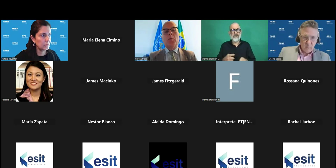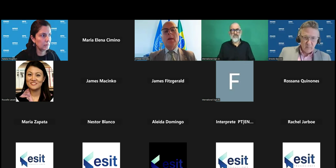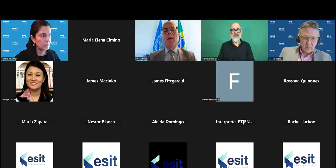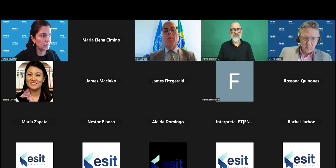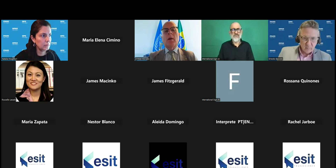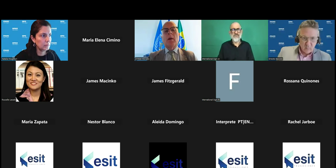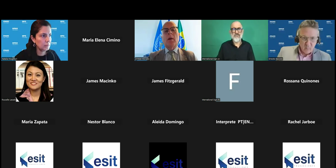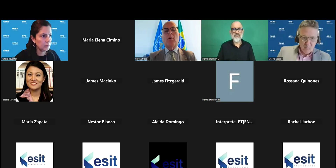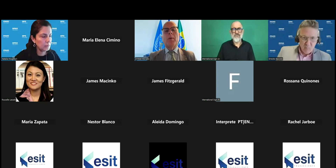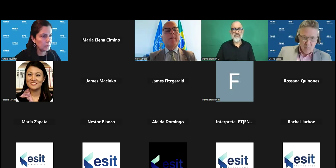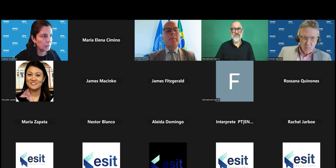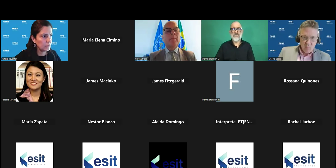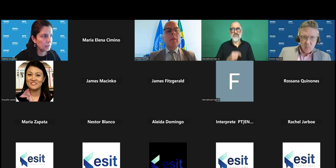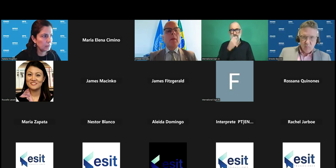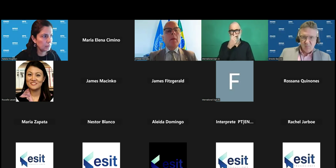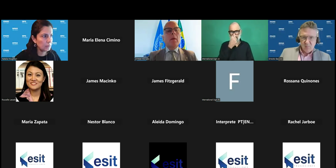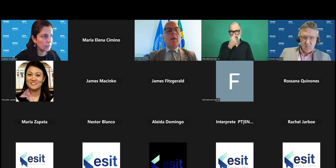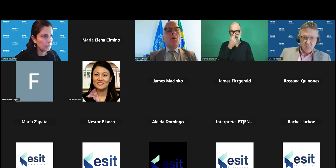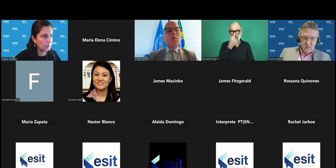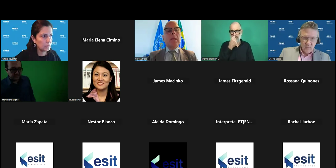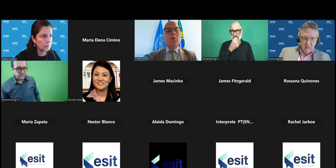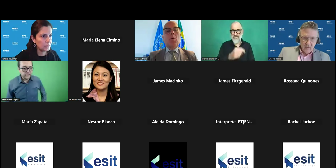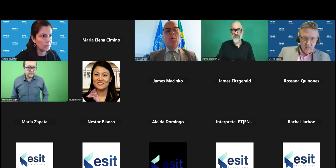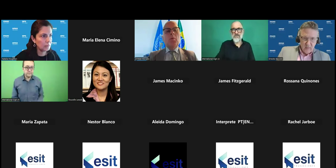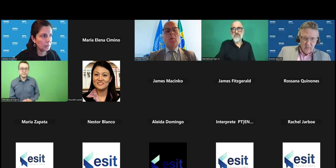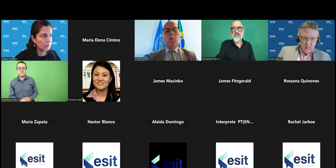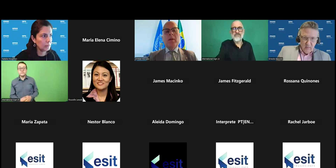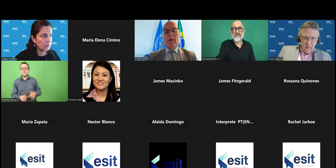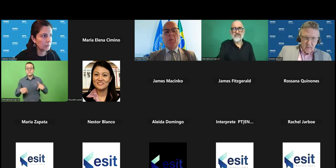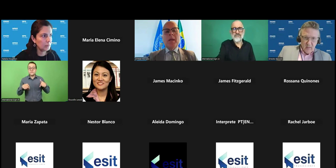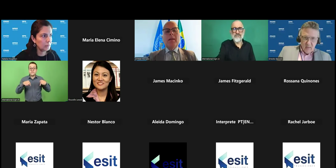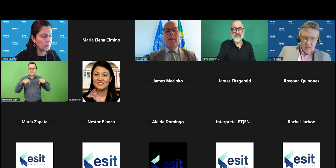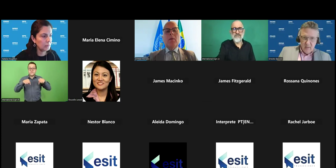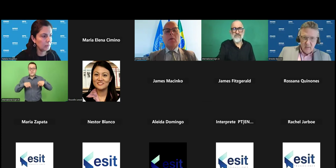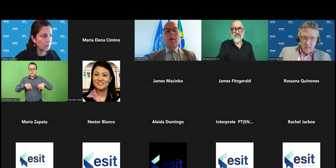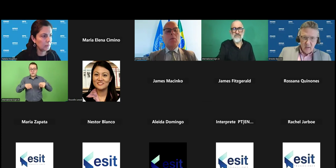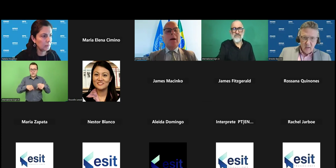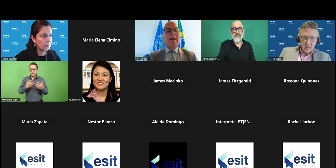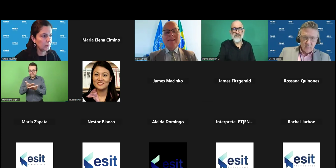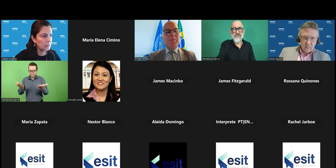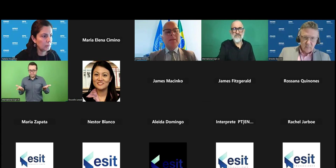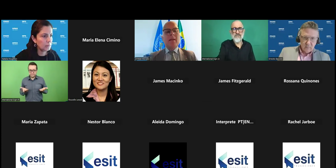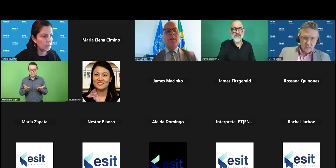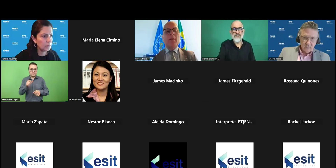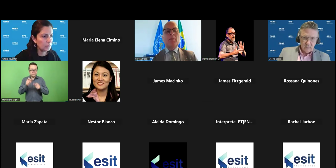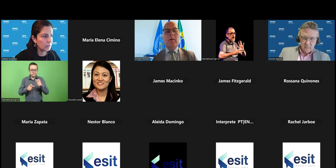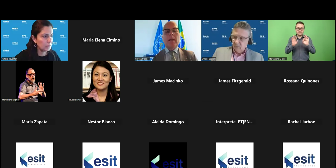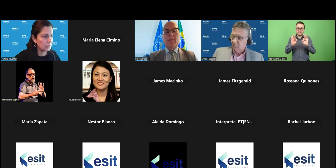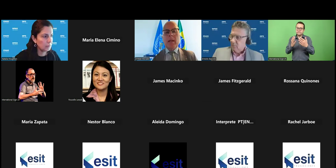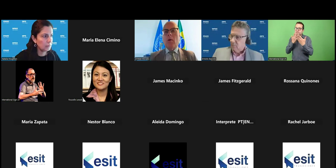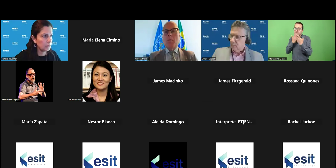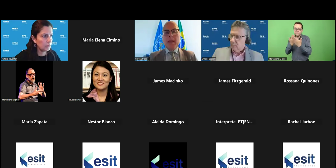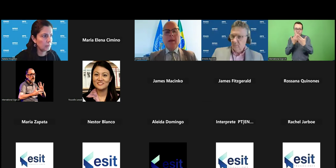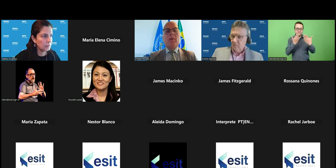salud, in publicado reference por la to OMS. this Contamos con un published. grupo de distinguidos We panelistas have y queremos a agradecer list of especialmente por